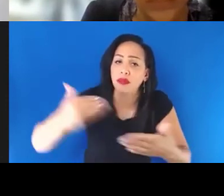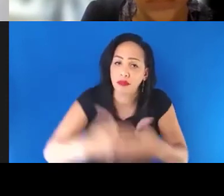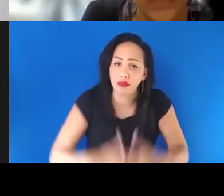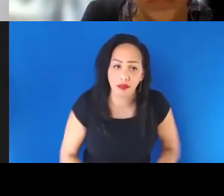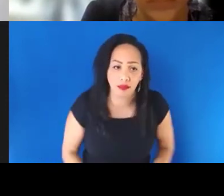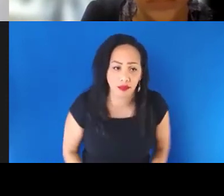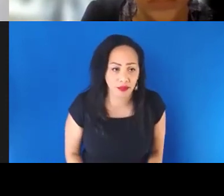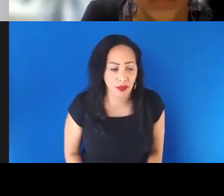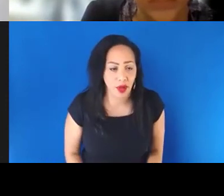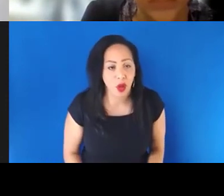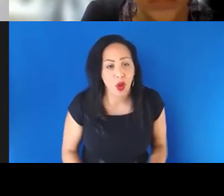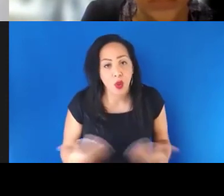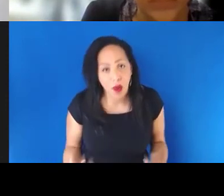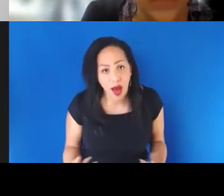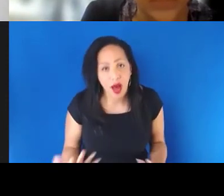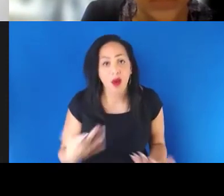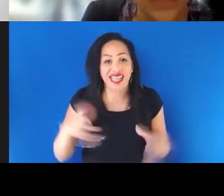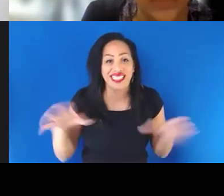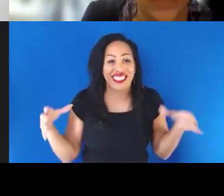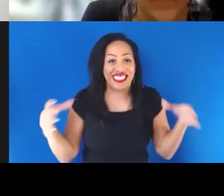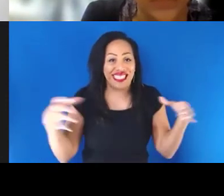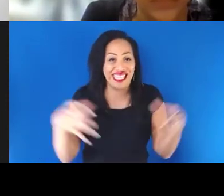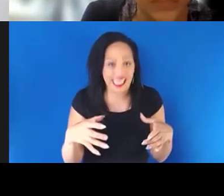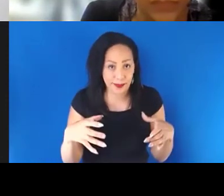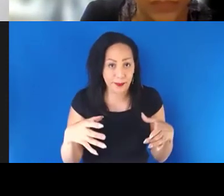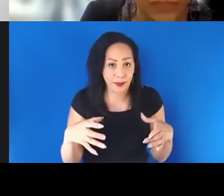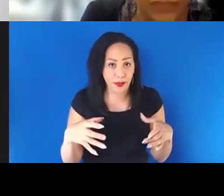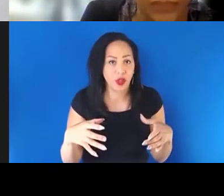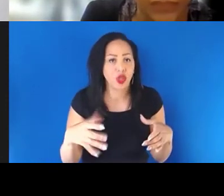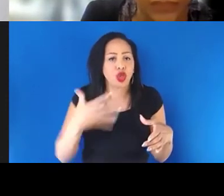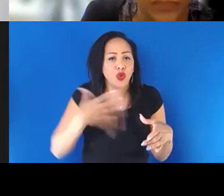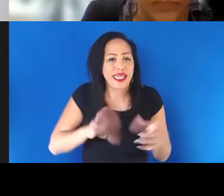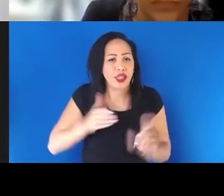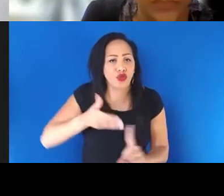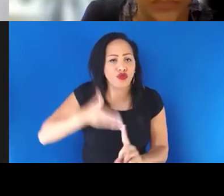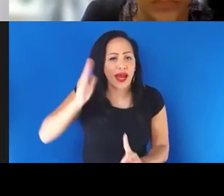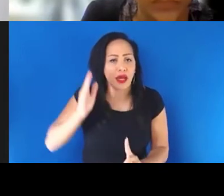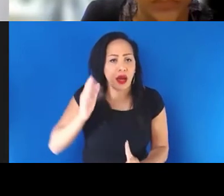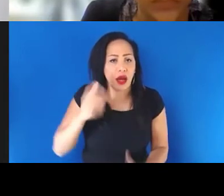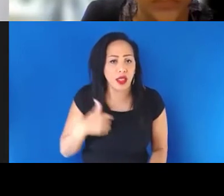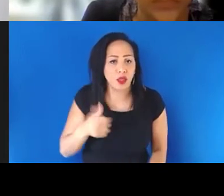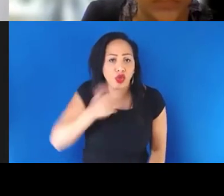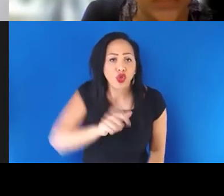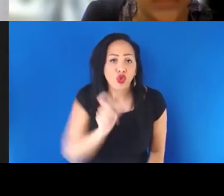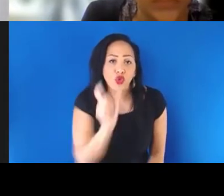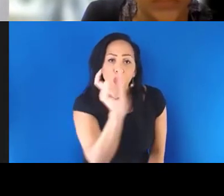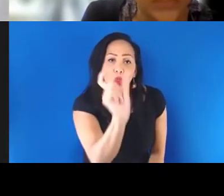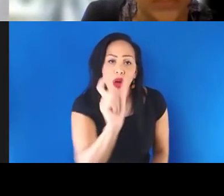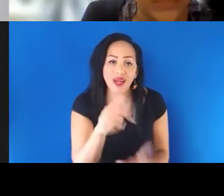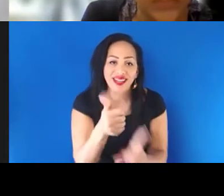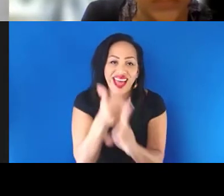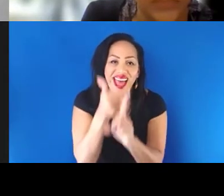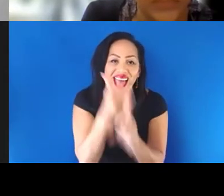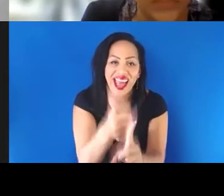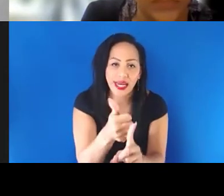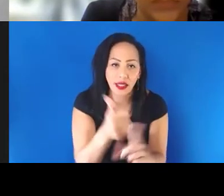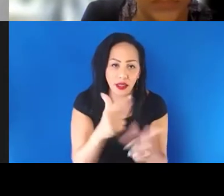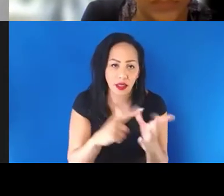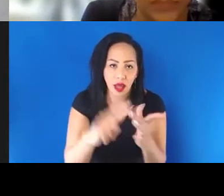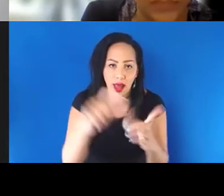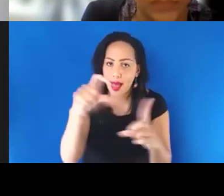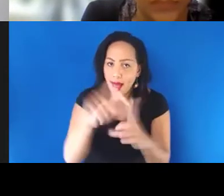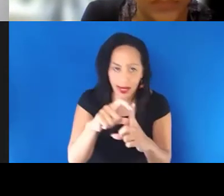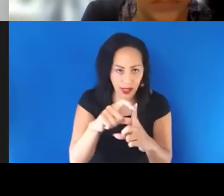team whereby you recognize, even when we use words such as aid, what are the implications? What are we really trying to